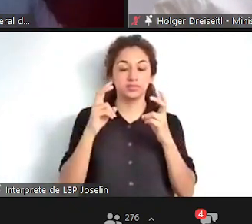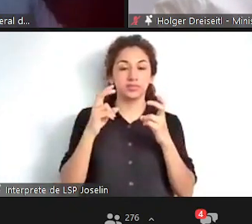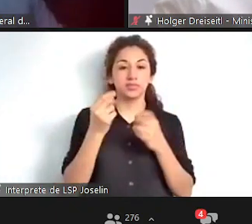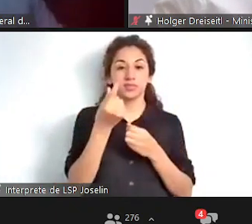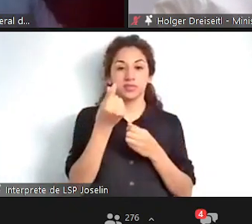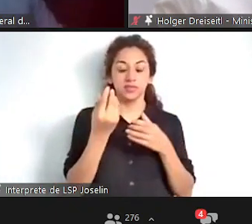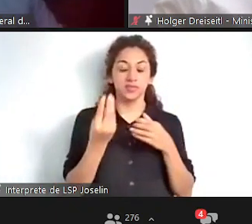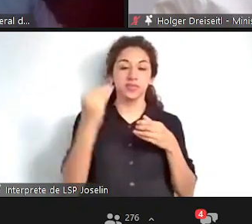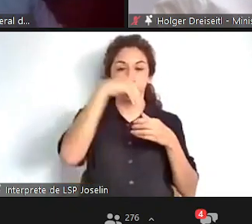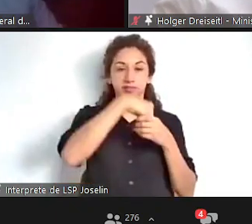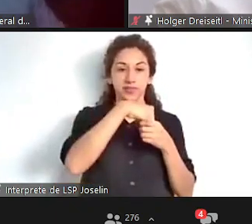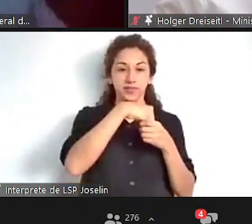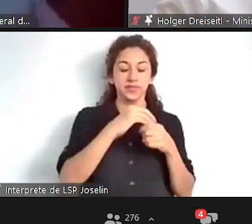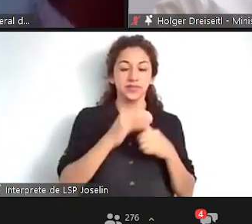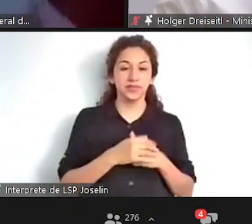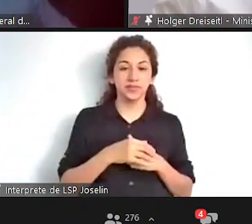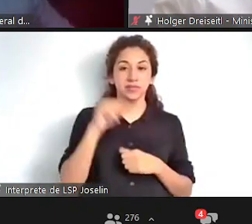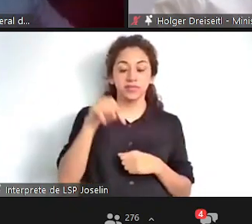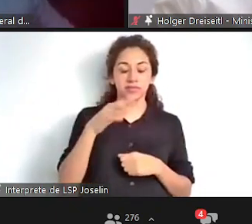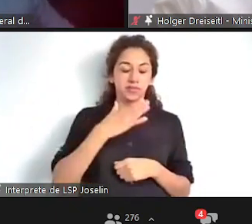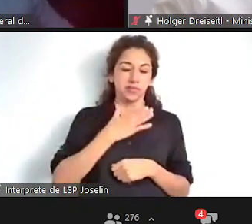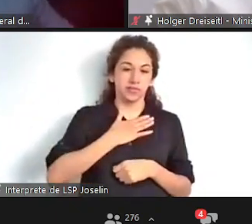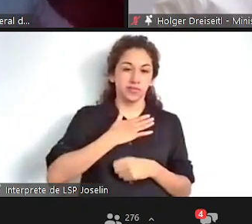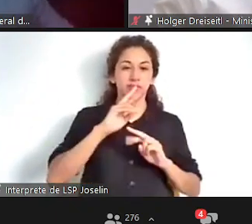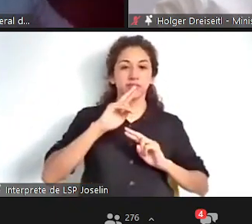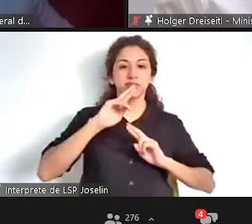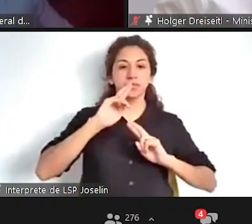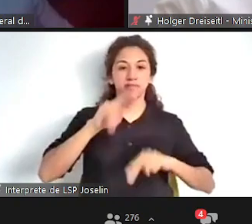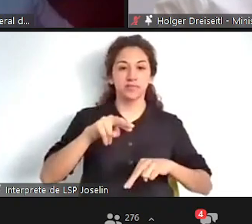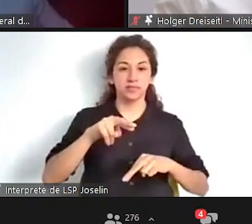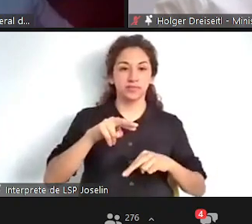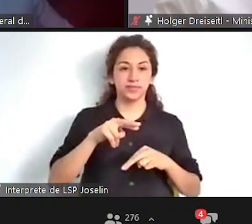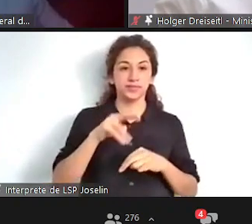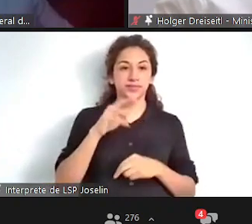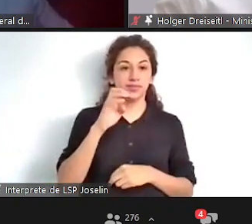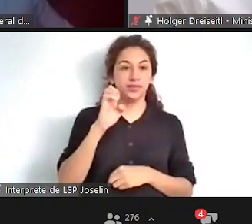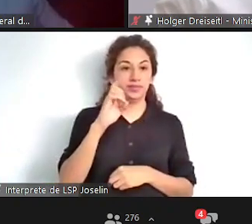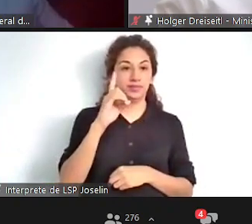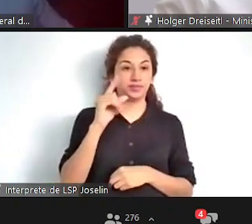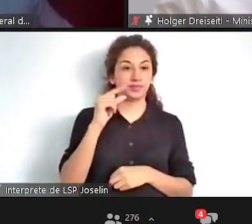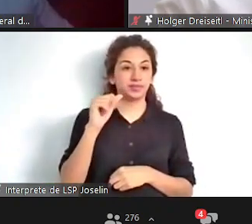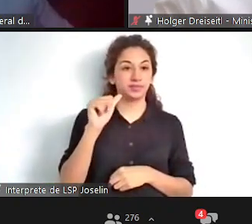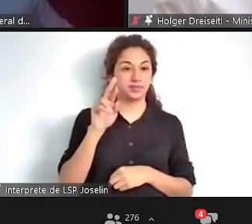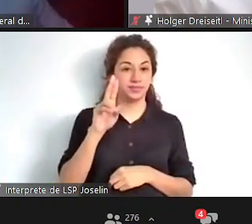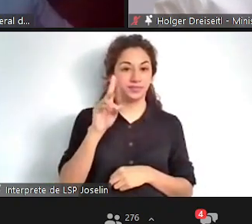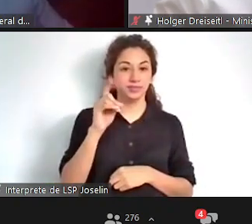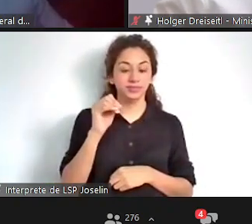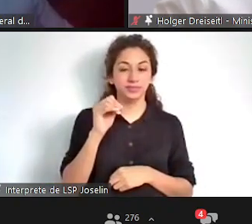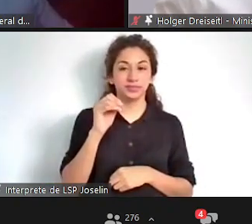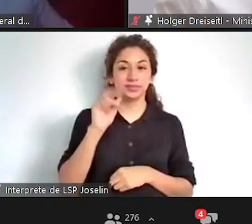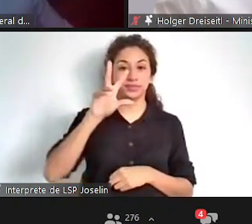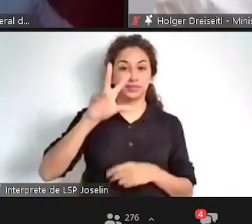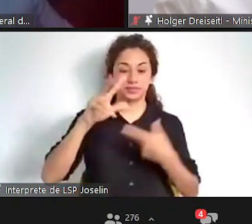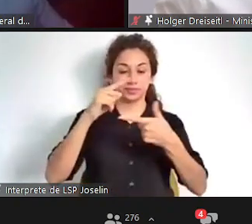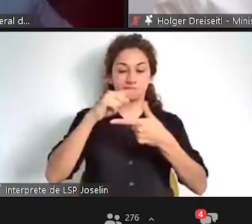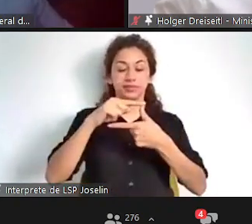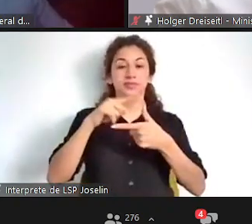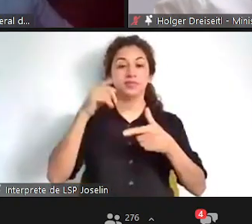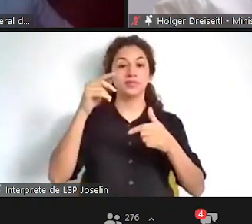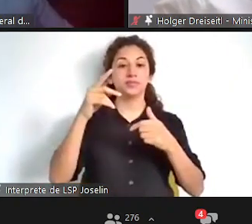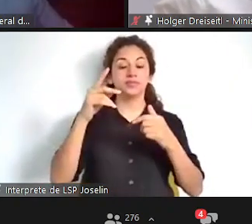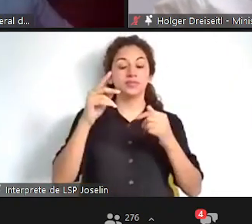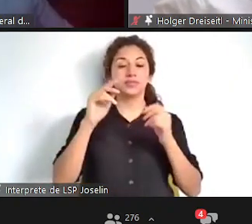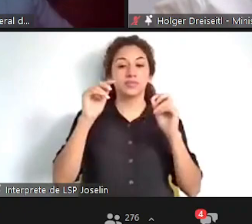for promoting investment so this would be my response regardless of the three different access